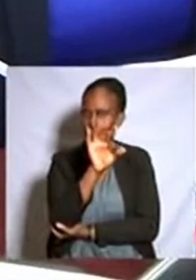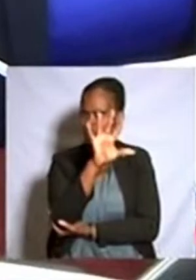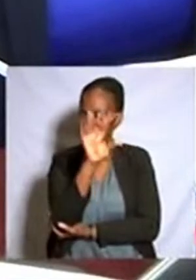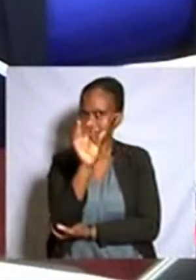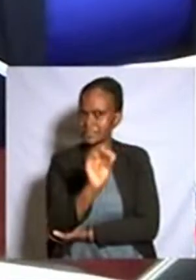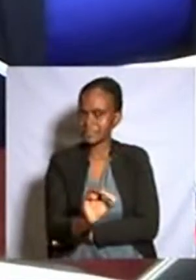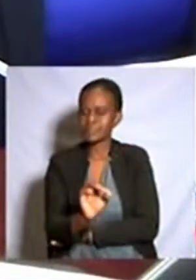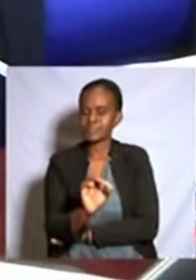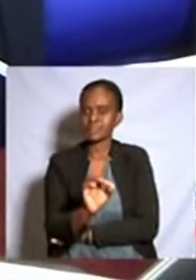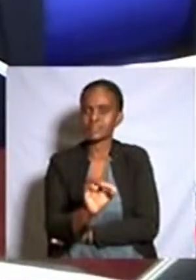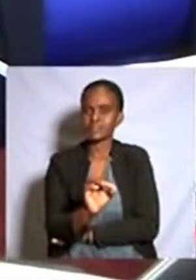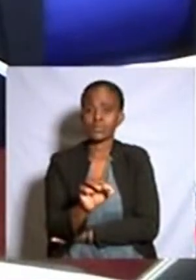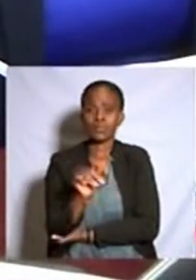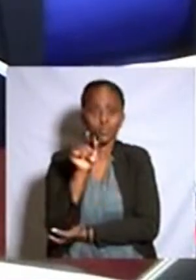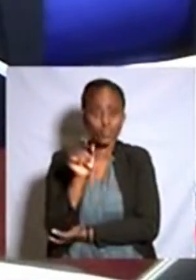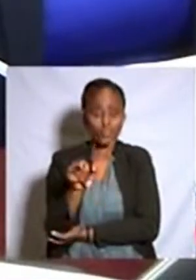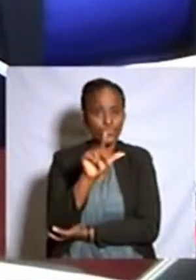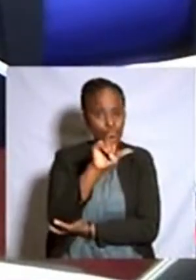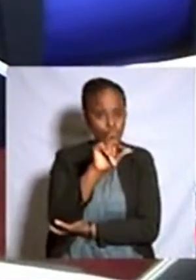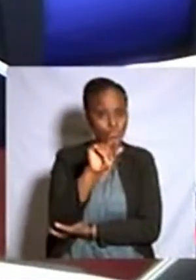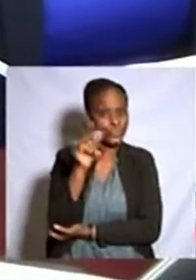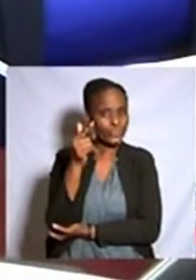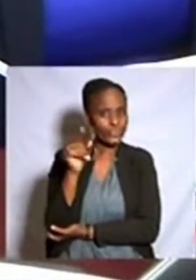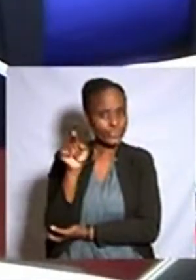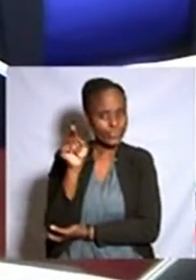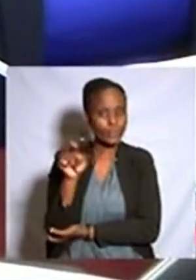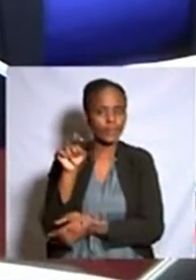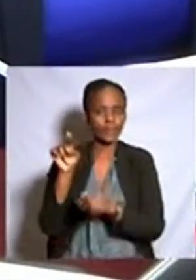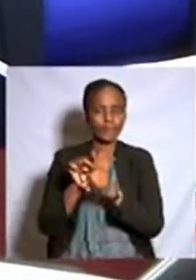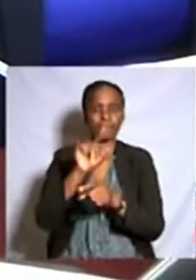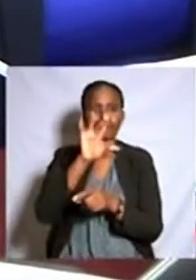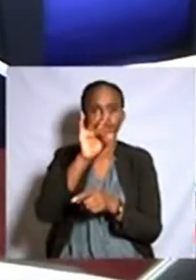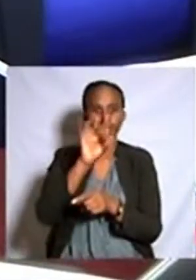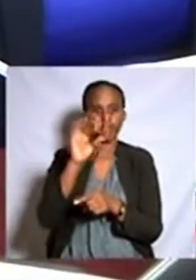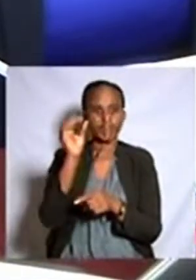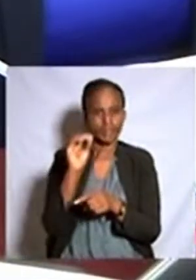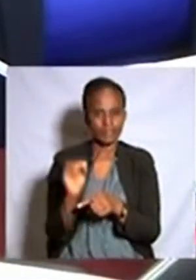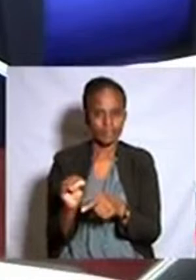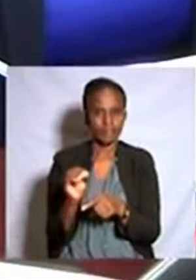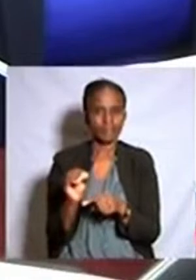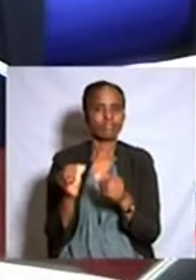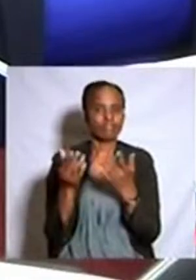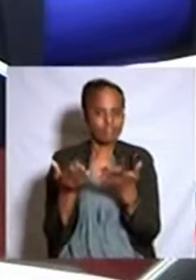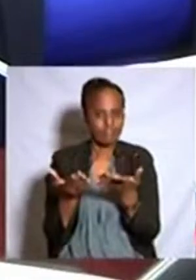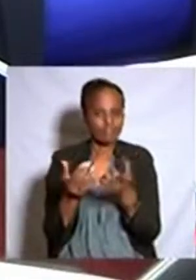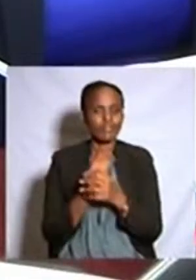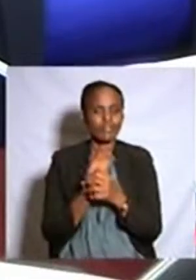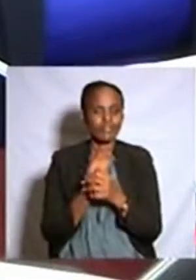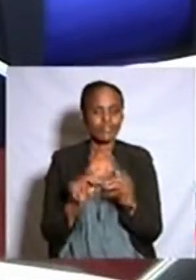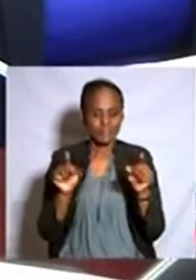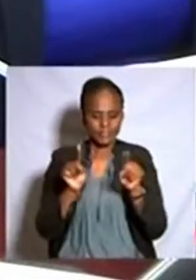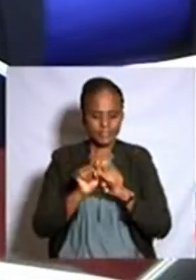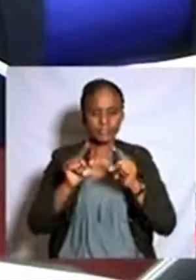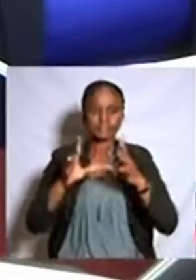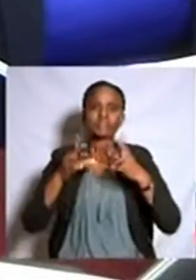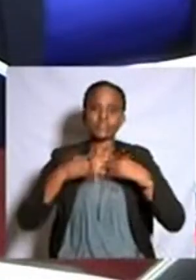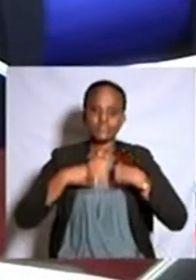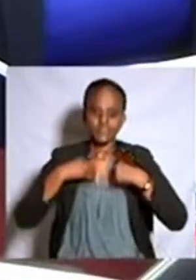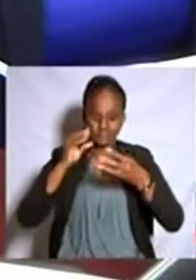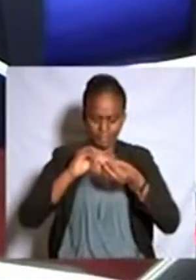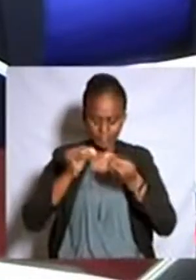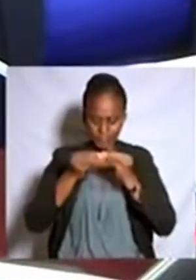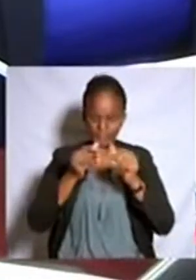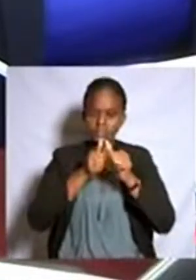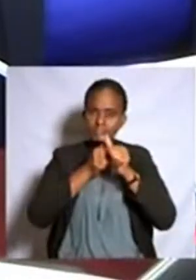95%, for 2021 is 80%, and the acceptable ratio according